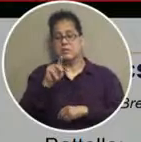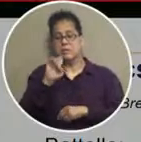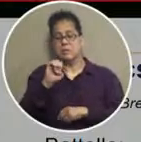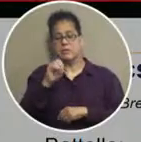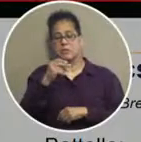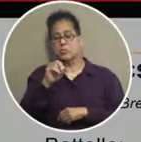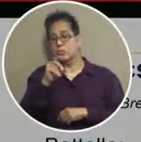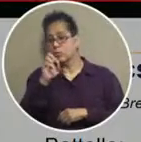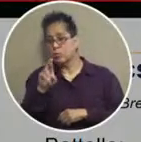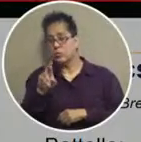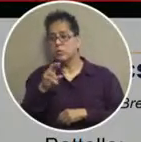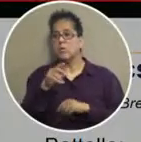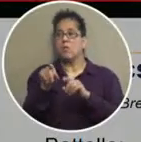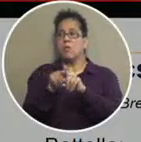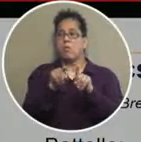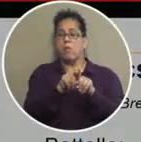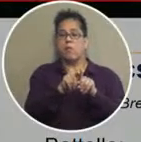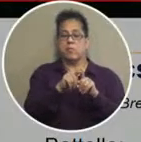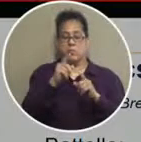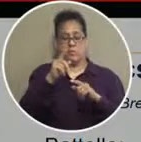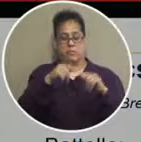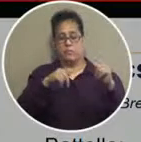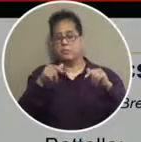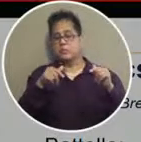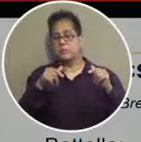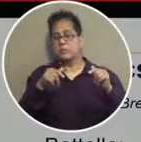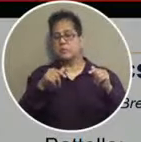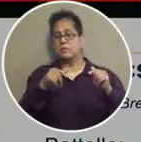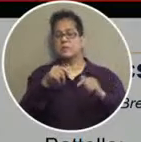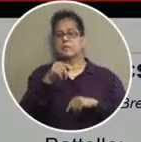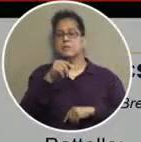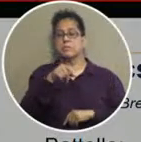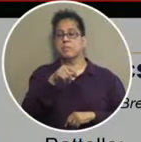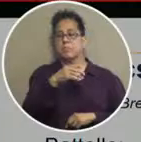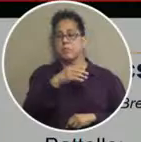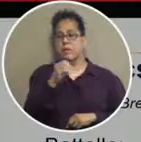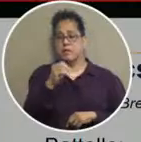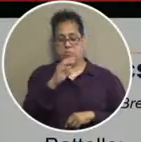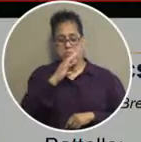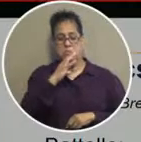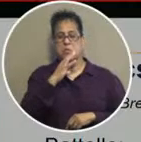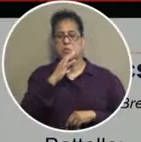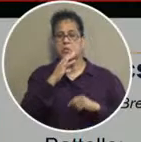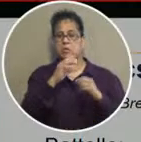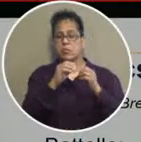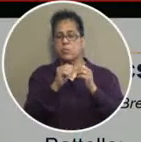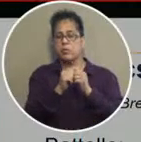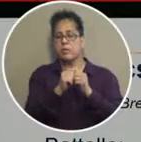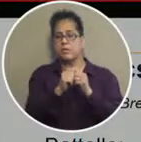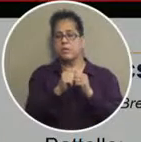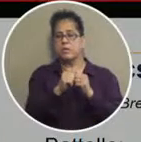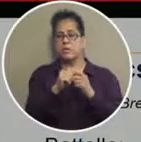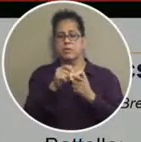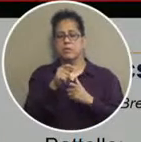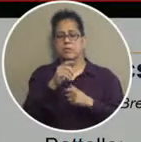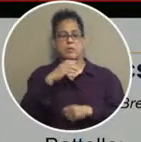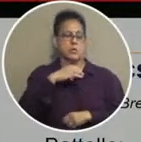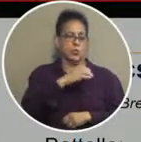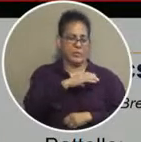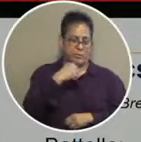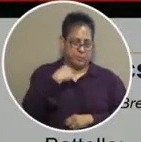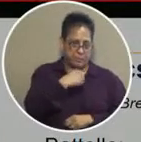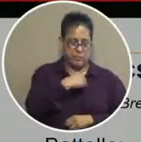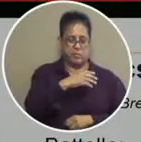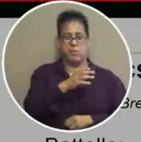while also meeting all the various needs of supplying PPE and talking with, your congressional